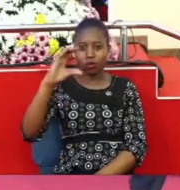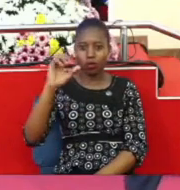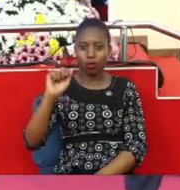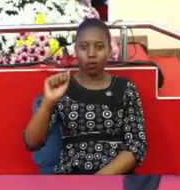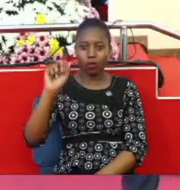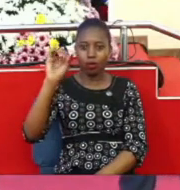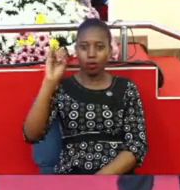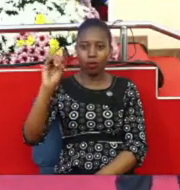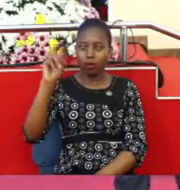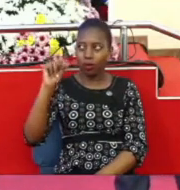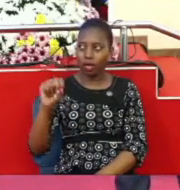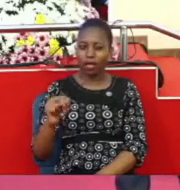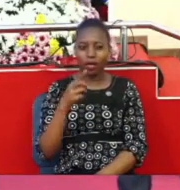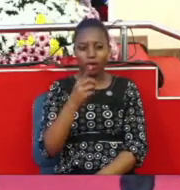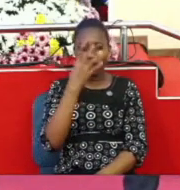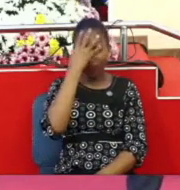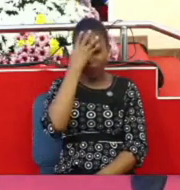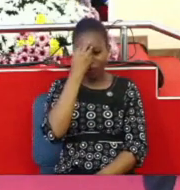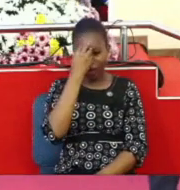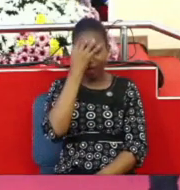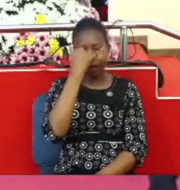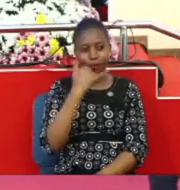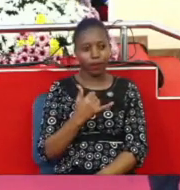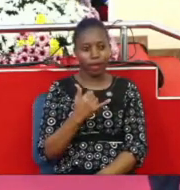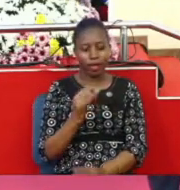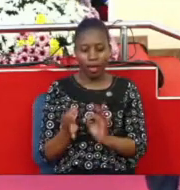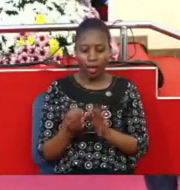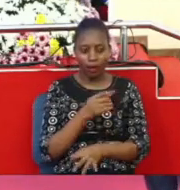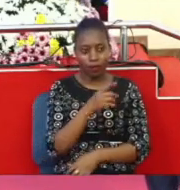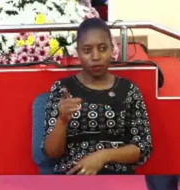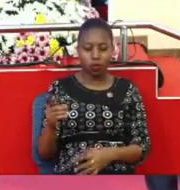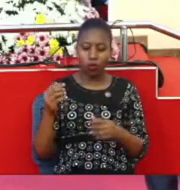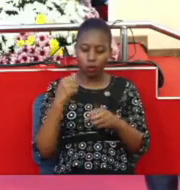face downcast? If you do what is right,